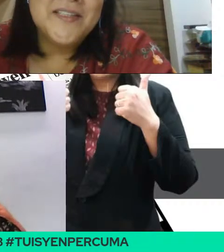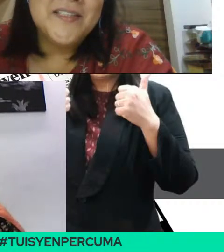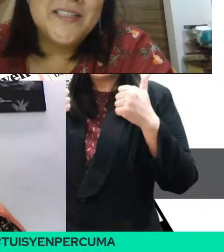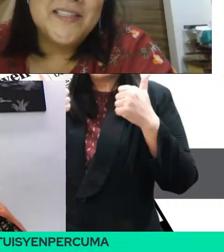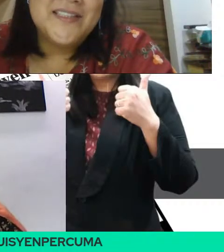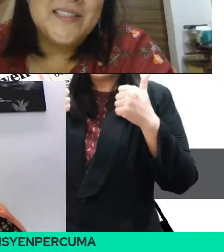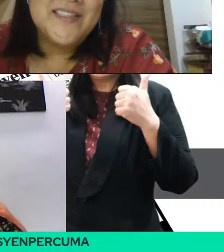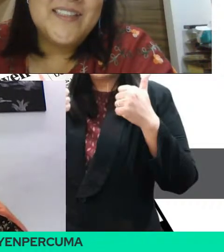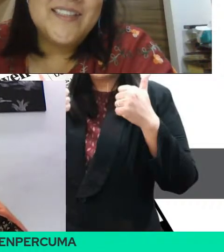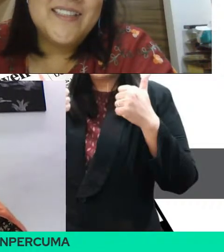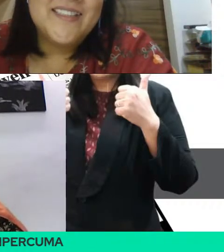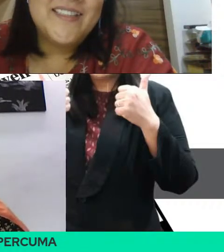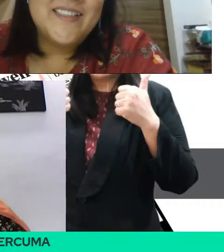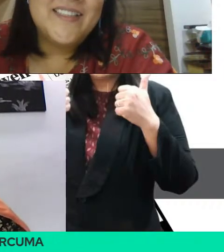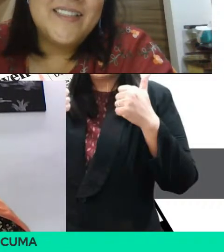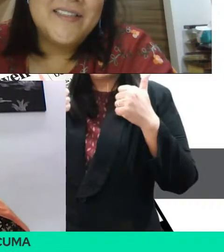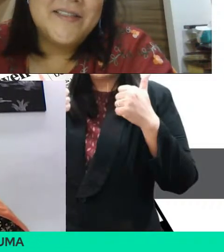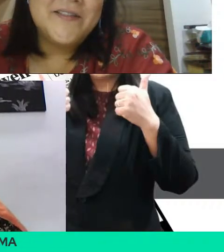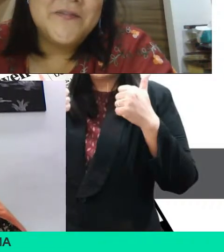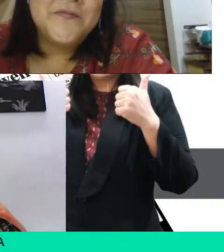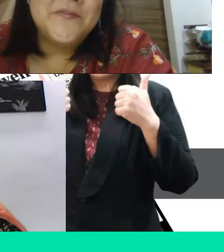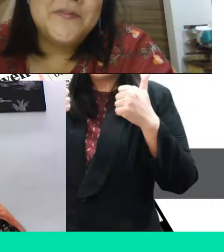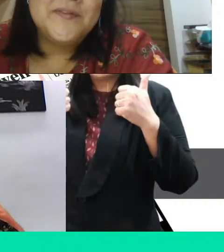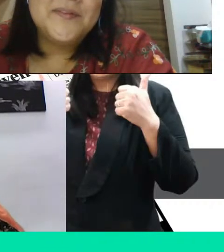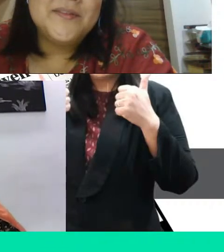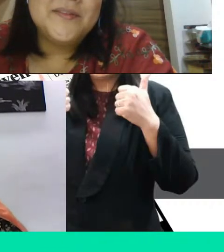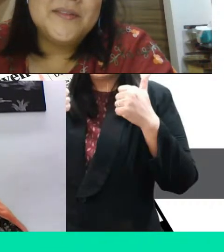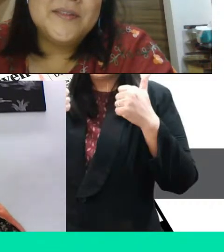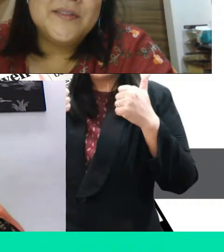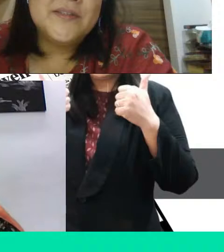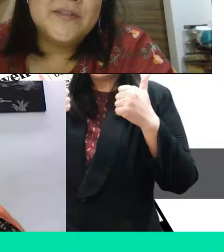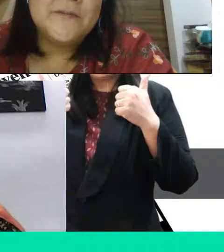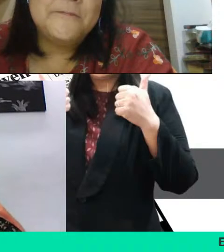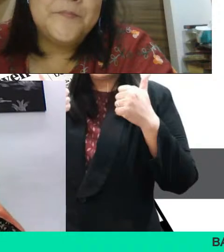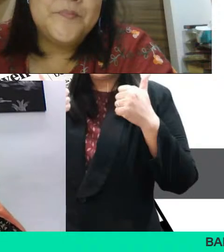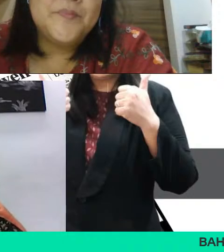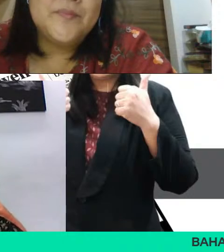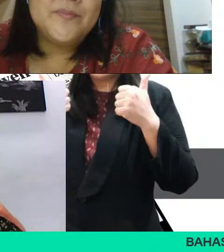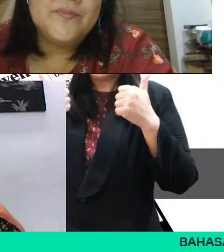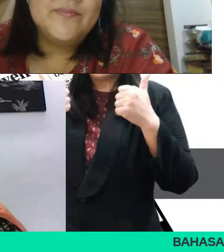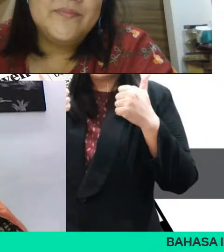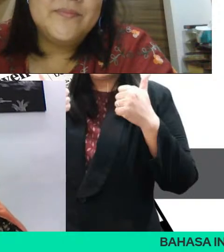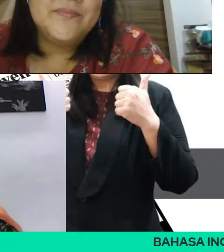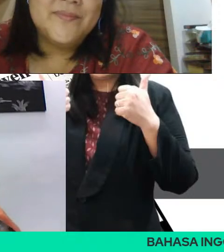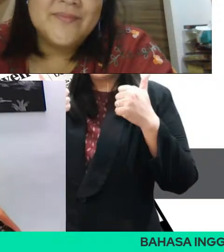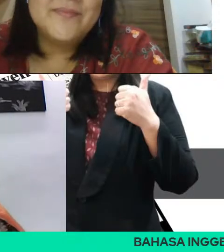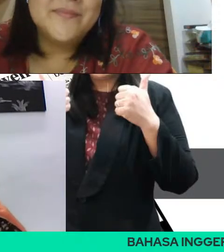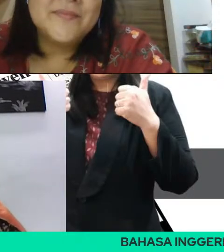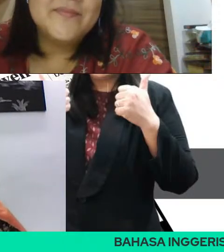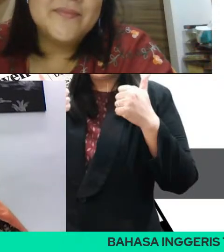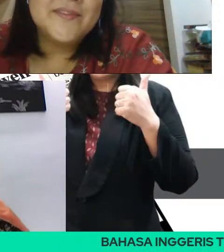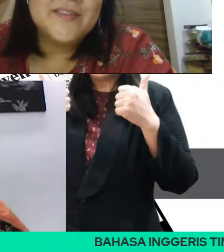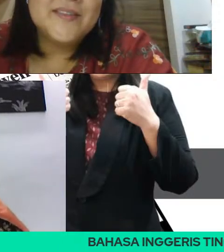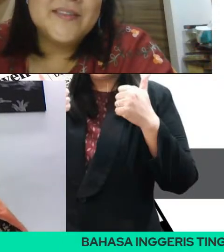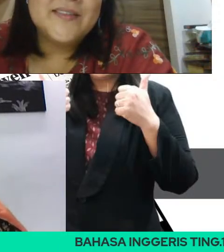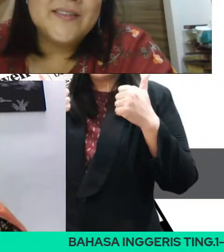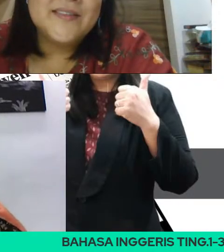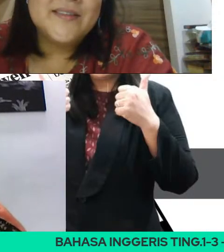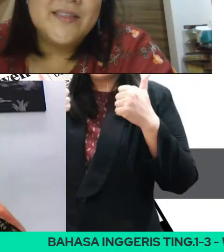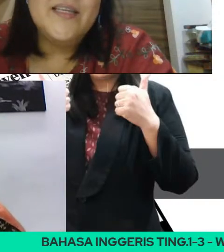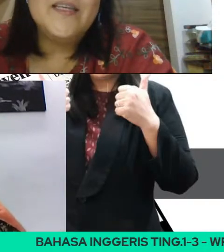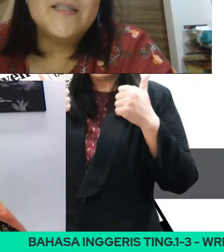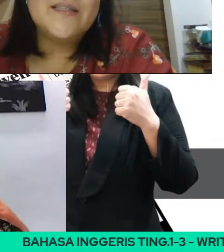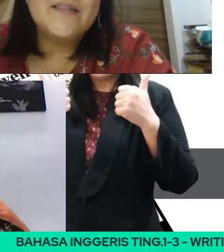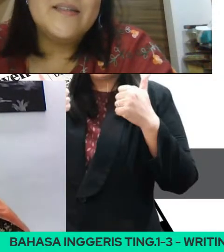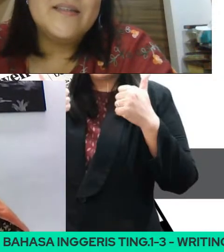you. You understand? So just wait patiently. Meanwhile, you attend your classes all the time. Don't forget, your textbook is very, very